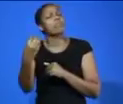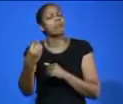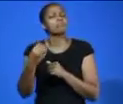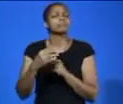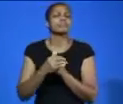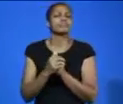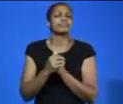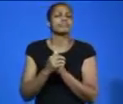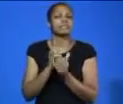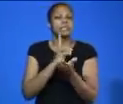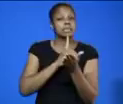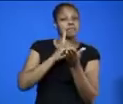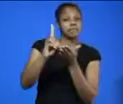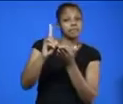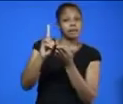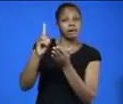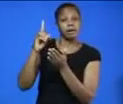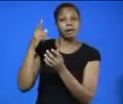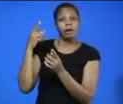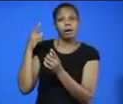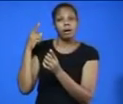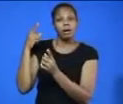The divine purpose